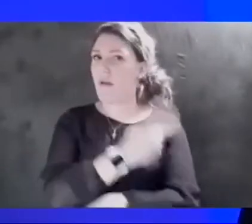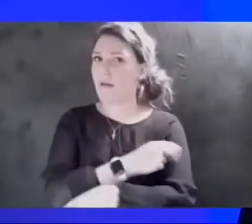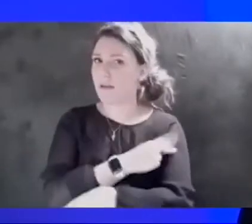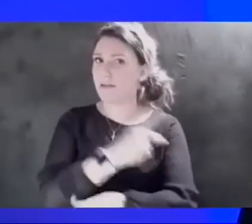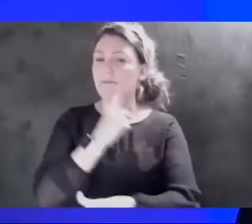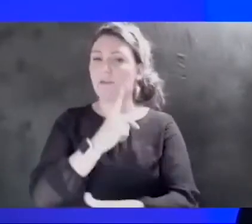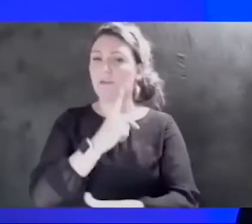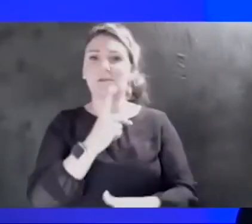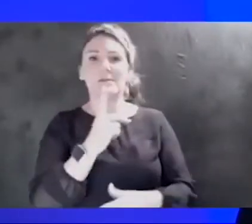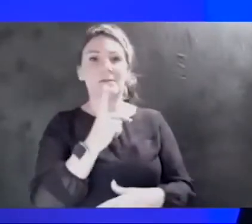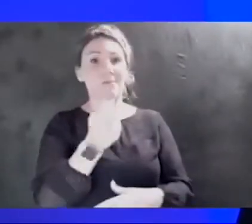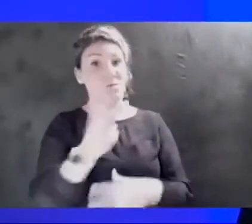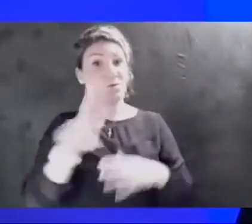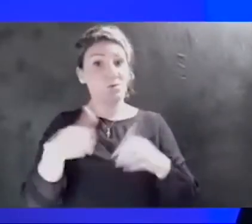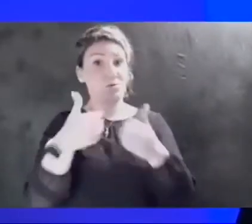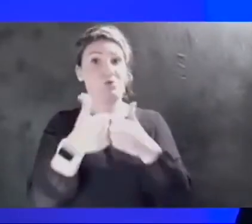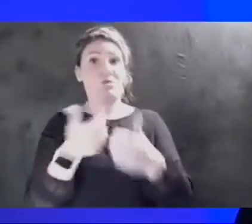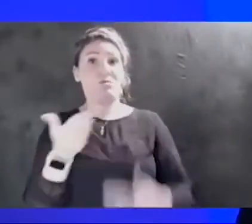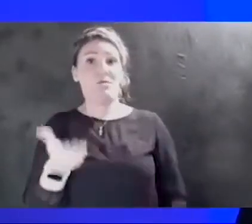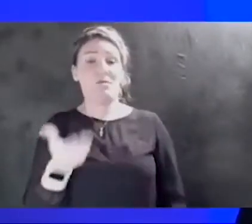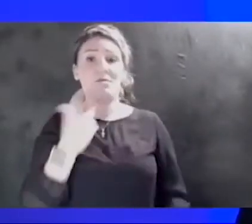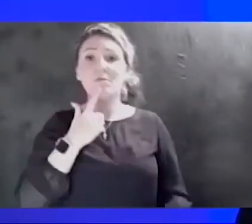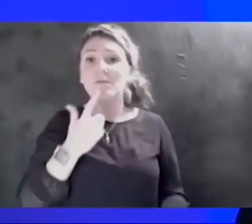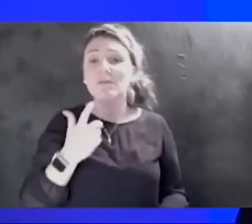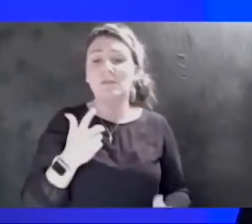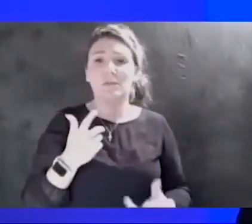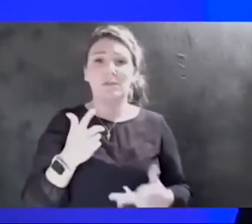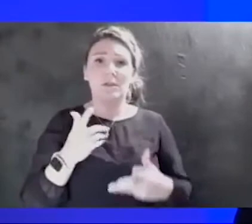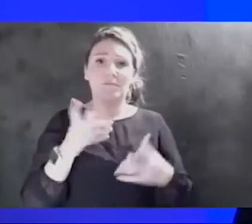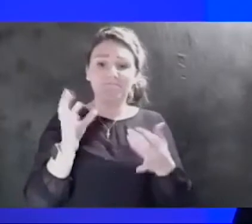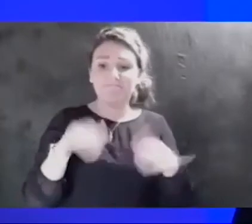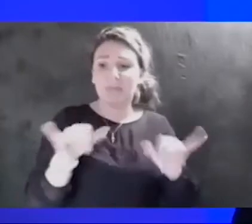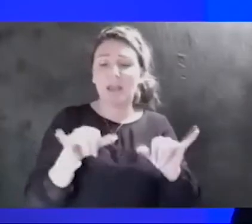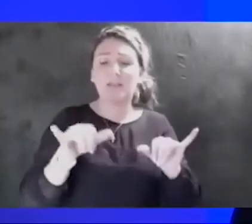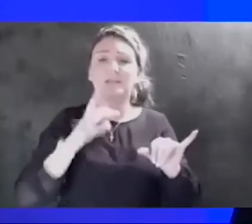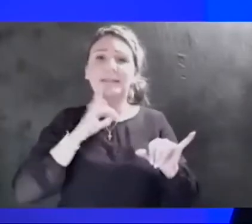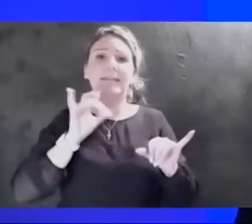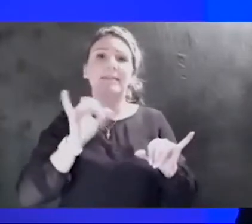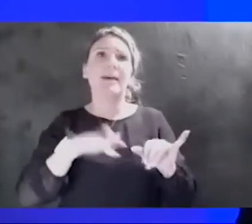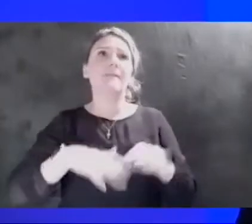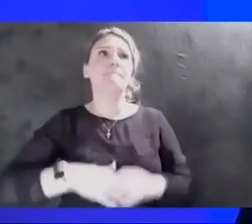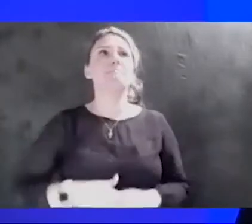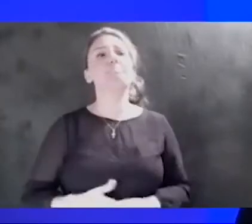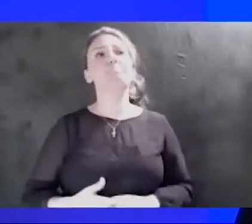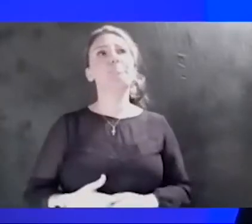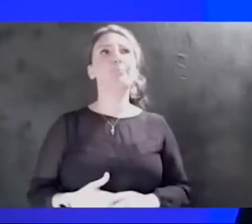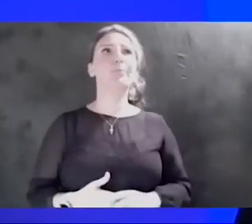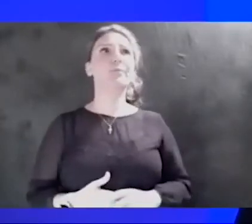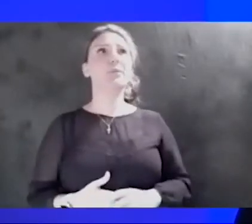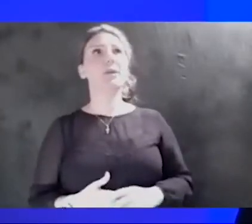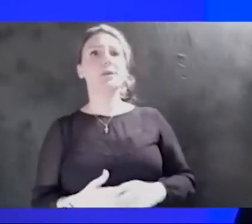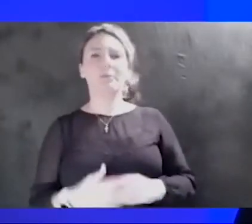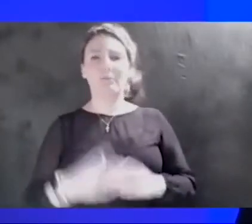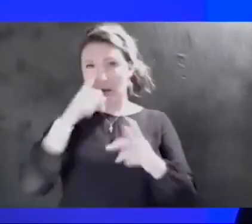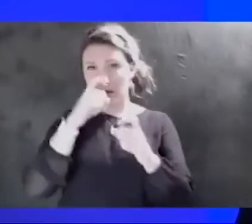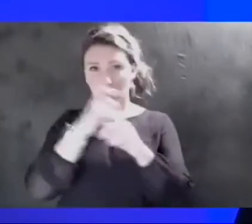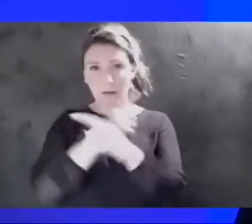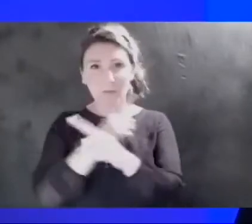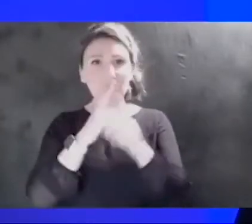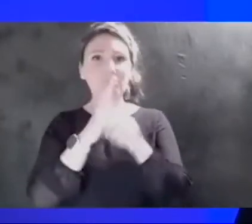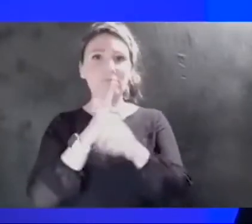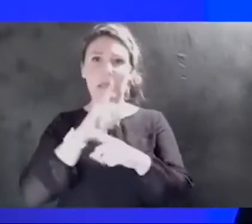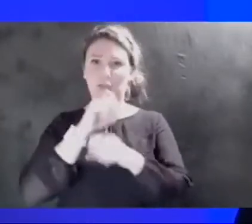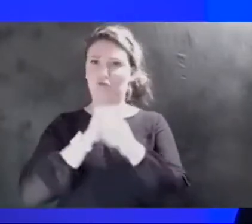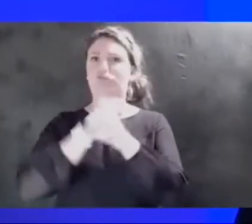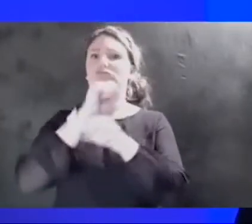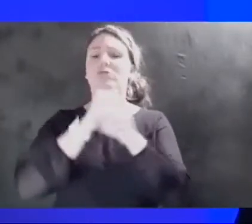there are some challenges there in terms of maintaining the complex structure of people needed to provide